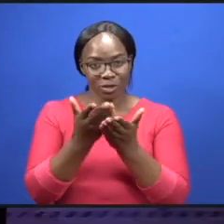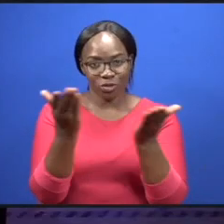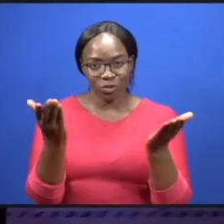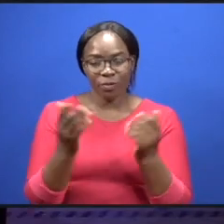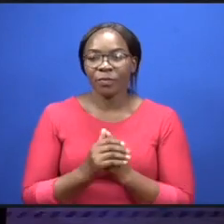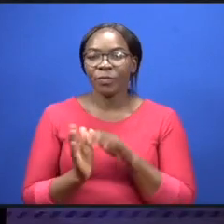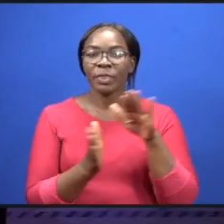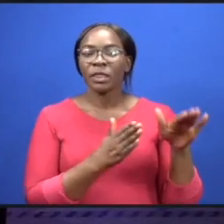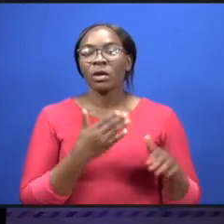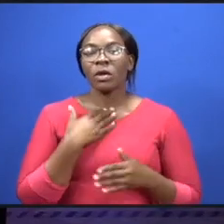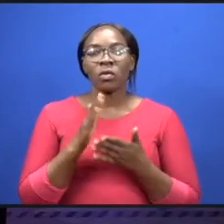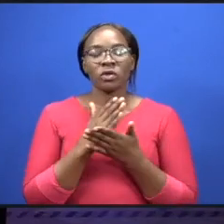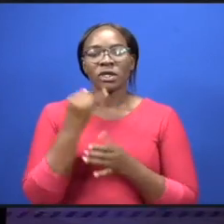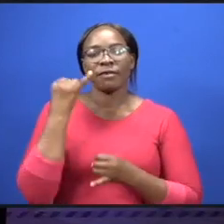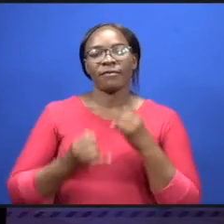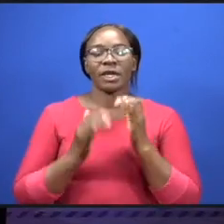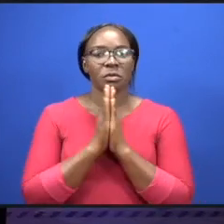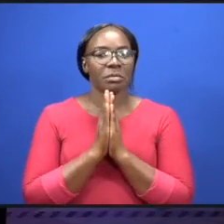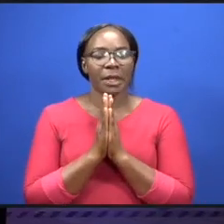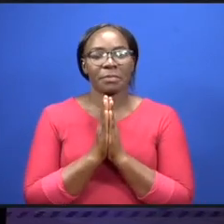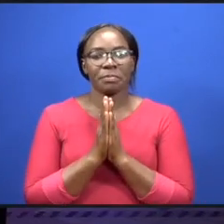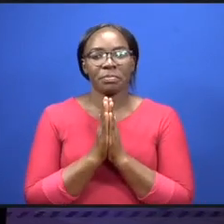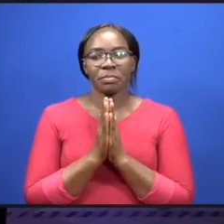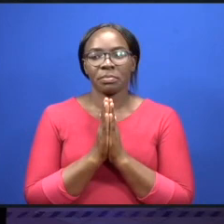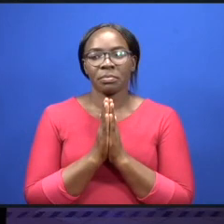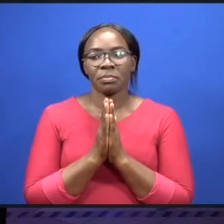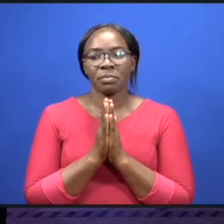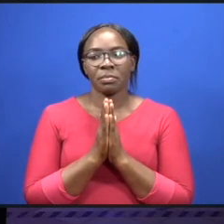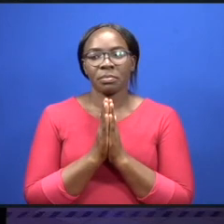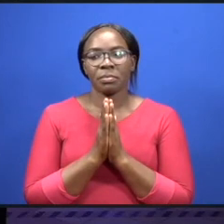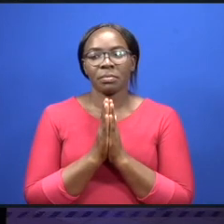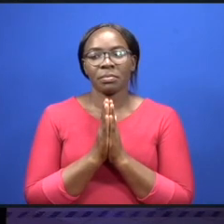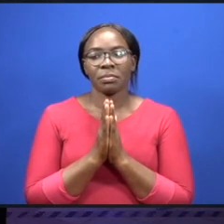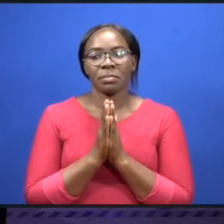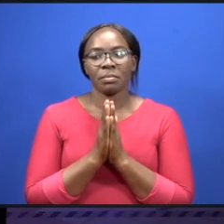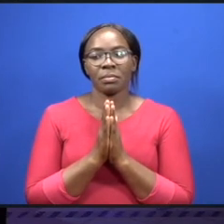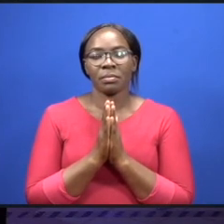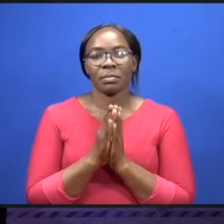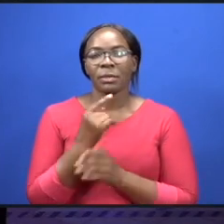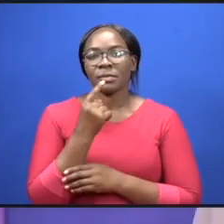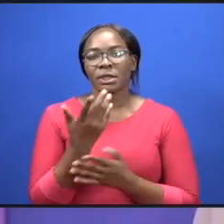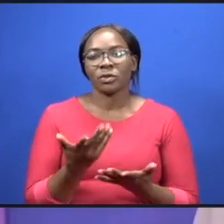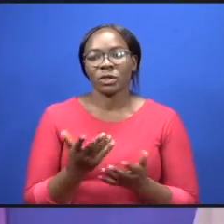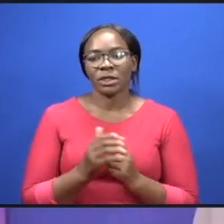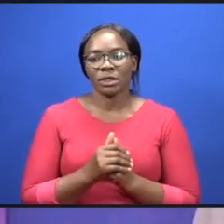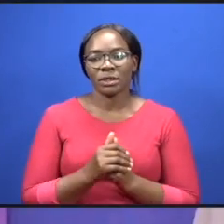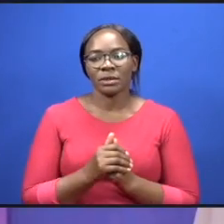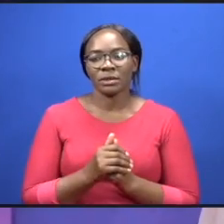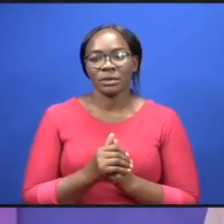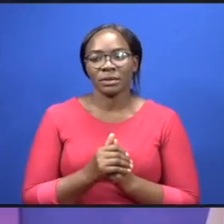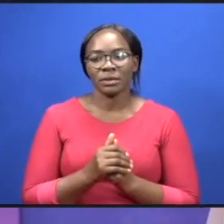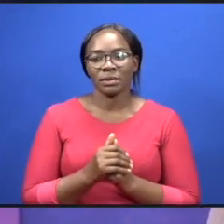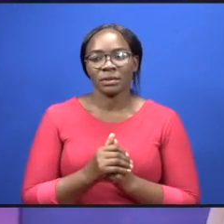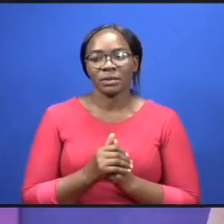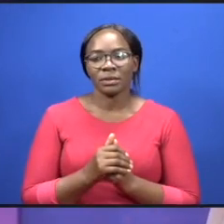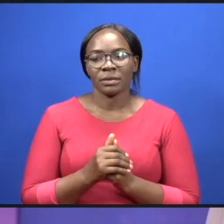join in. I want to share with us the benediction, well written in a doxology by Jude. And this is what it says, and take it as a blessing to